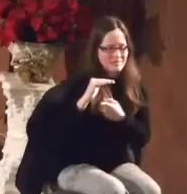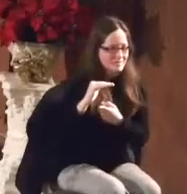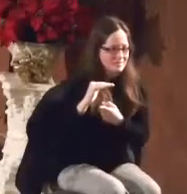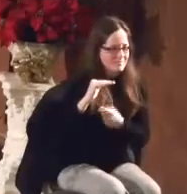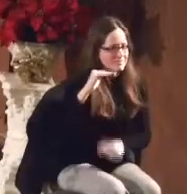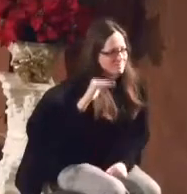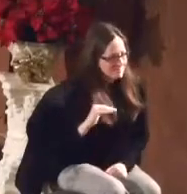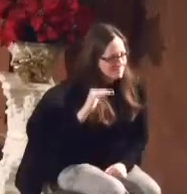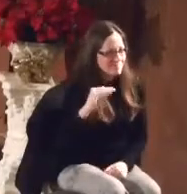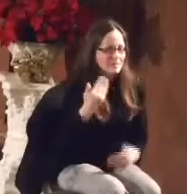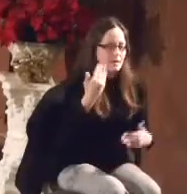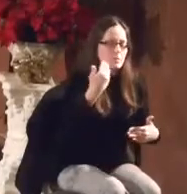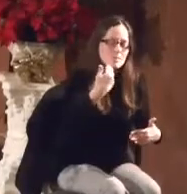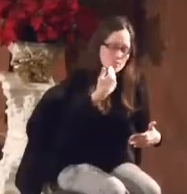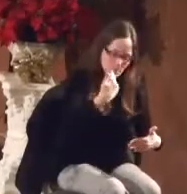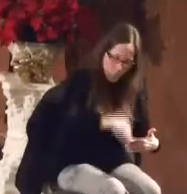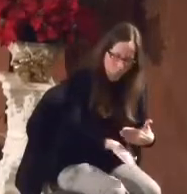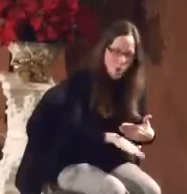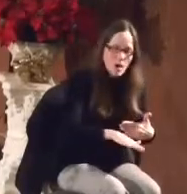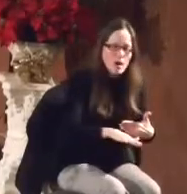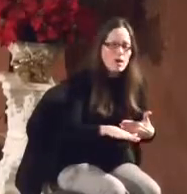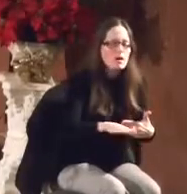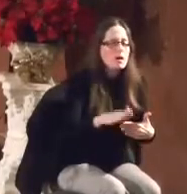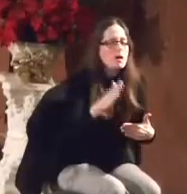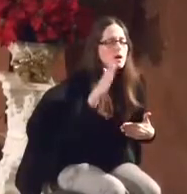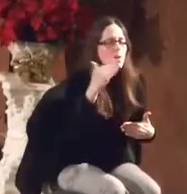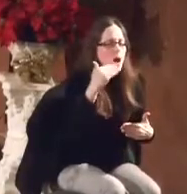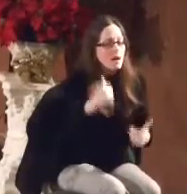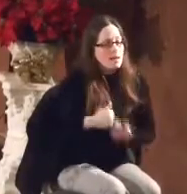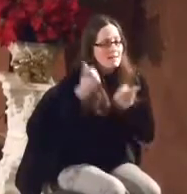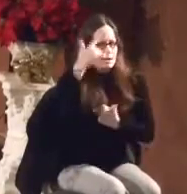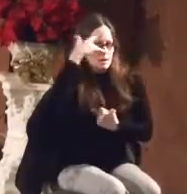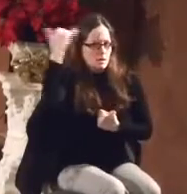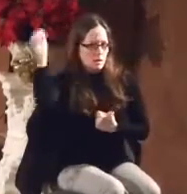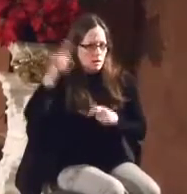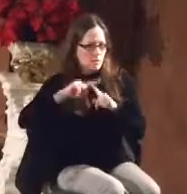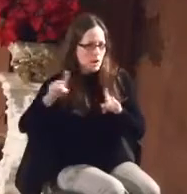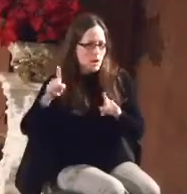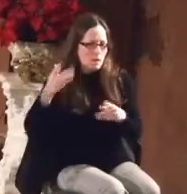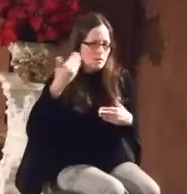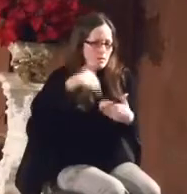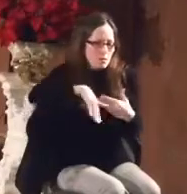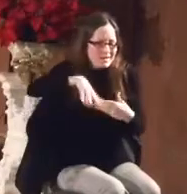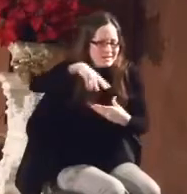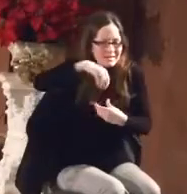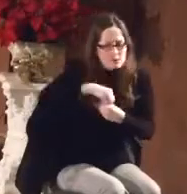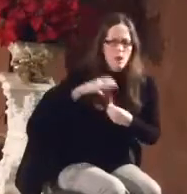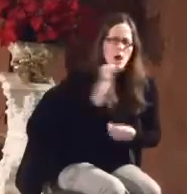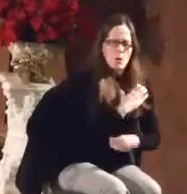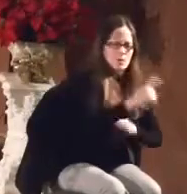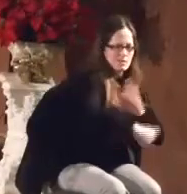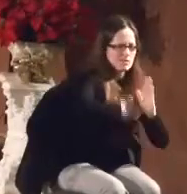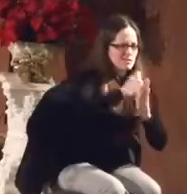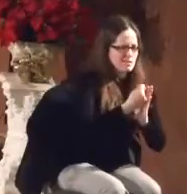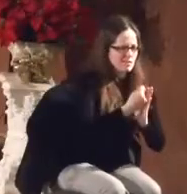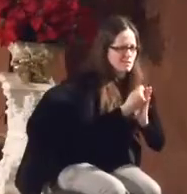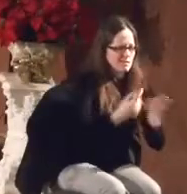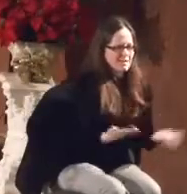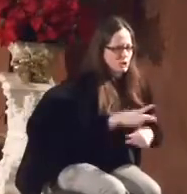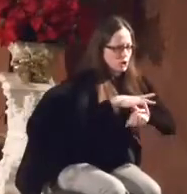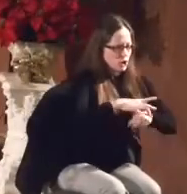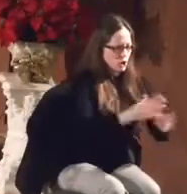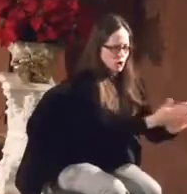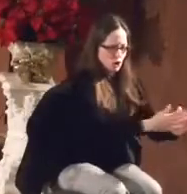and space. What child is this where the government, or that is the rulership,